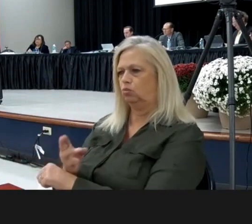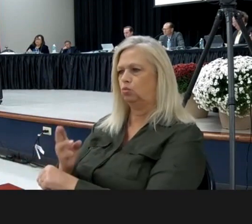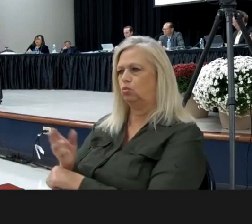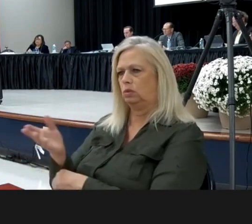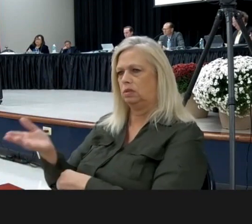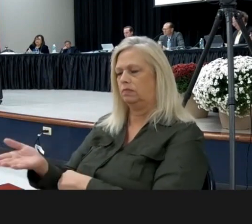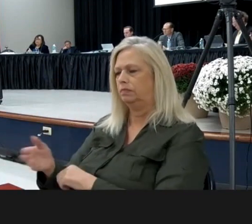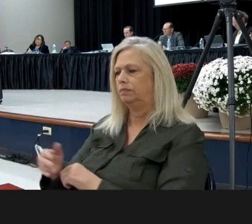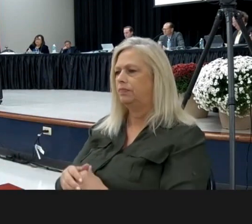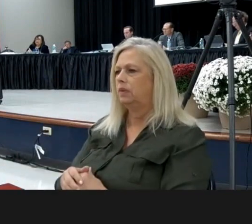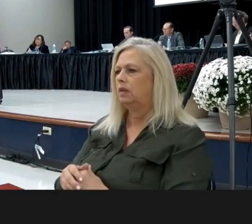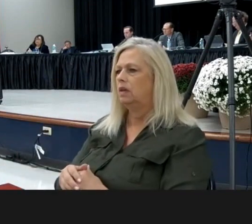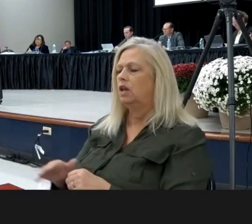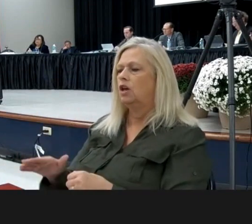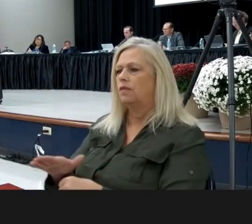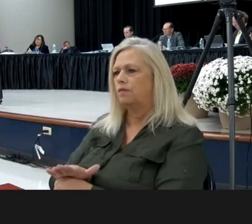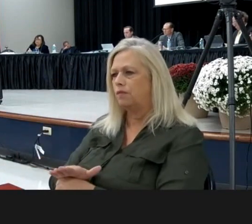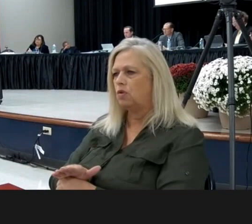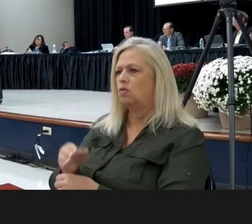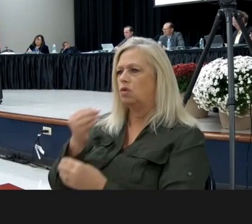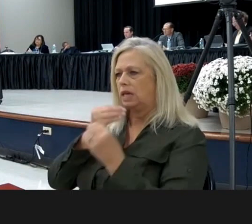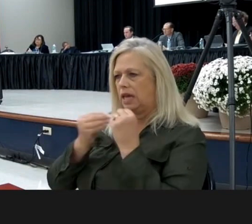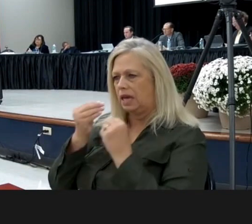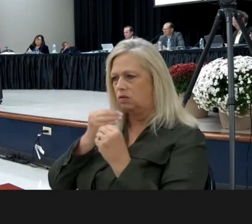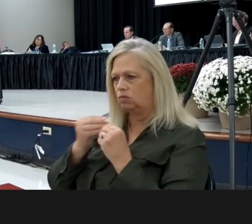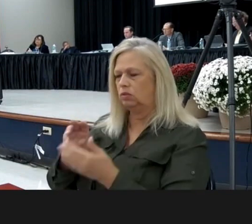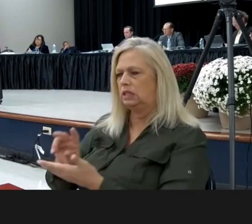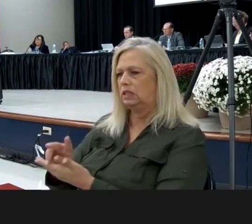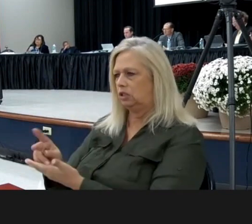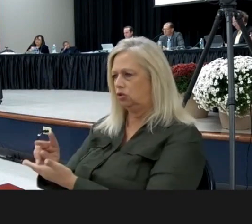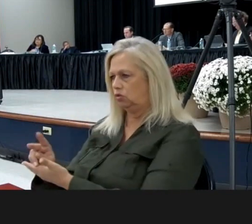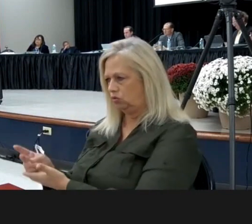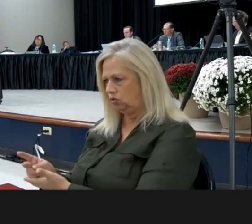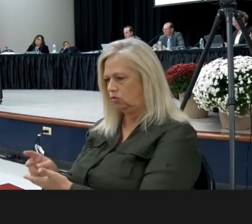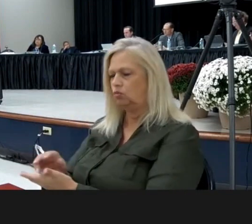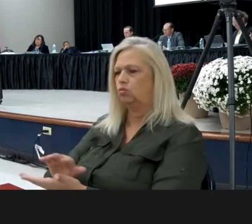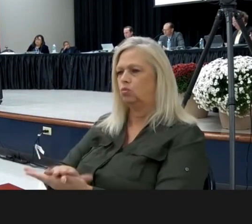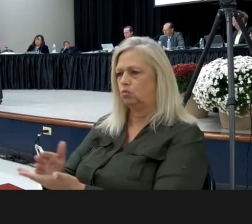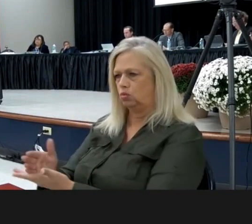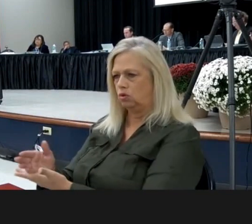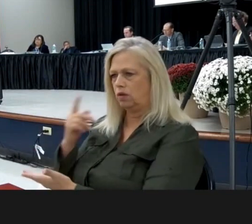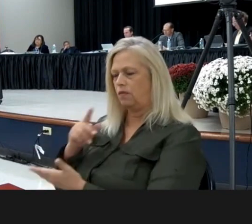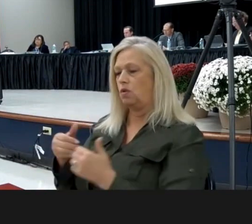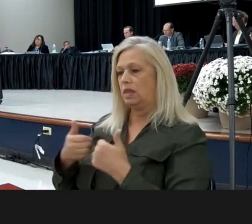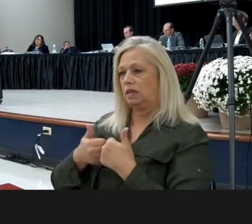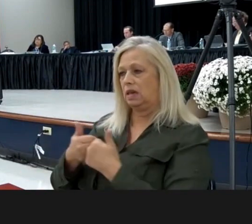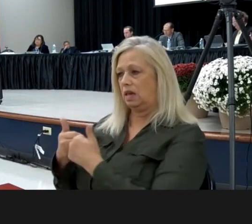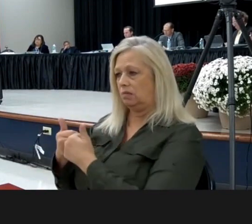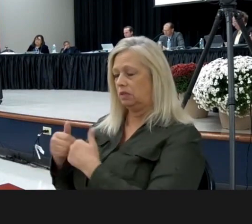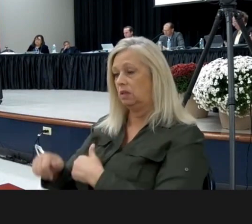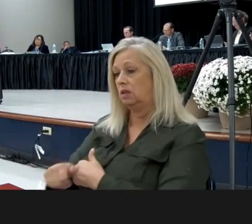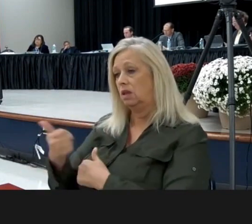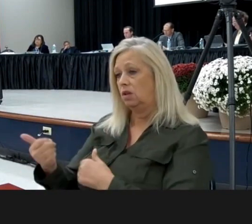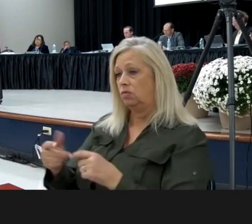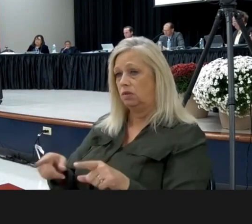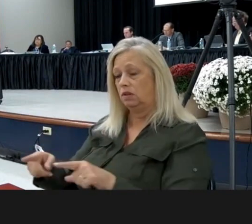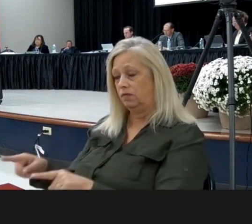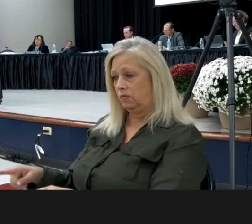It will have a full catering kitchen and cooking capability to provide not only for the game, but for the other